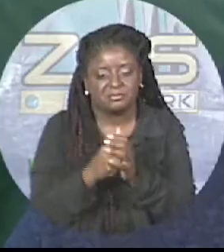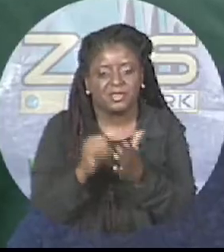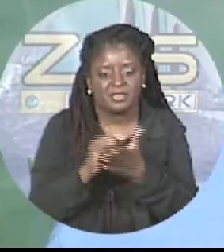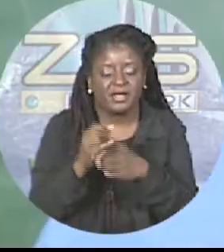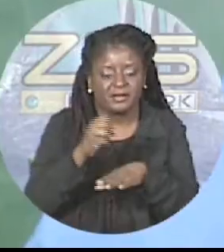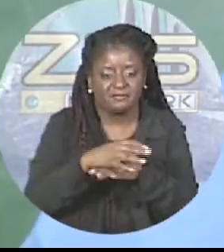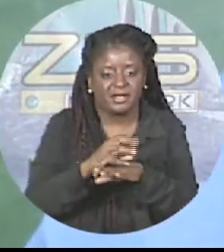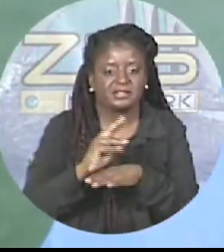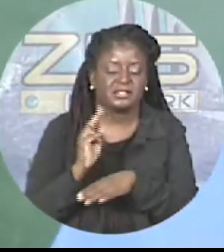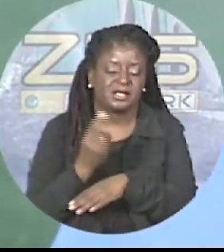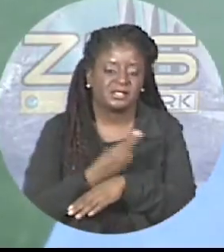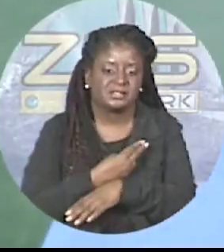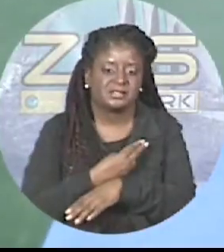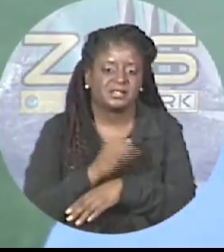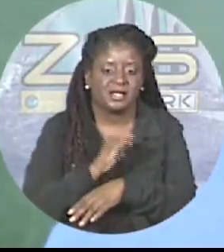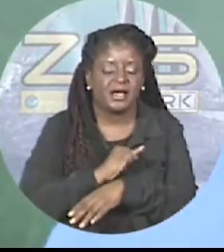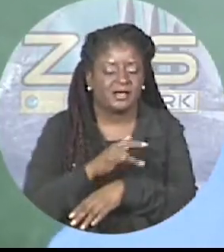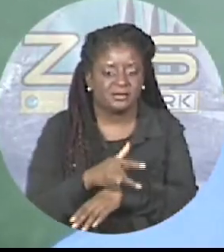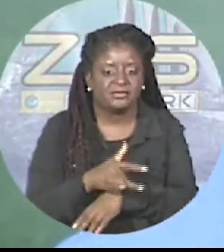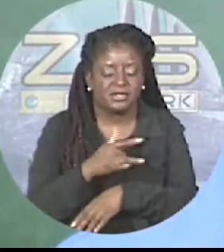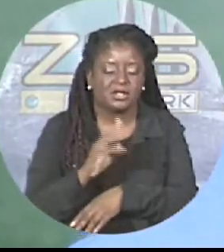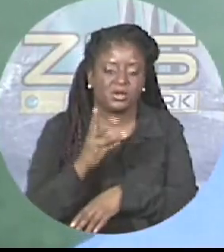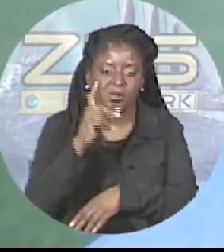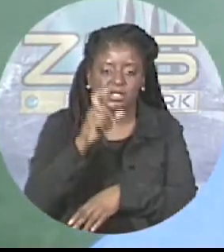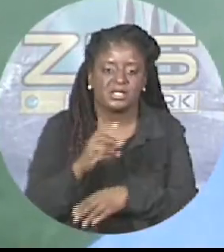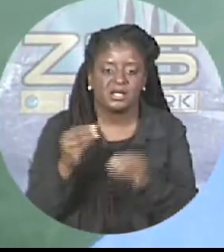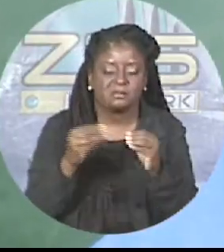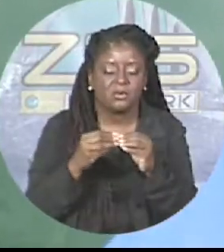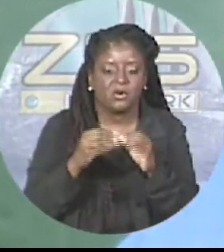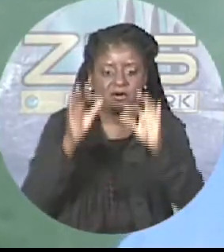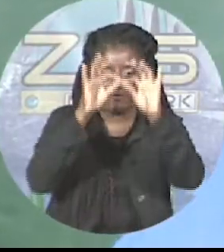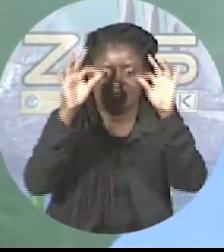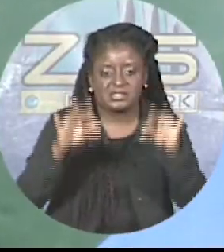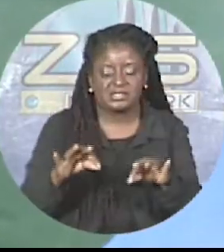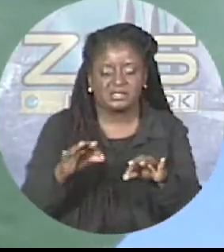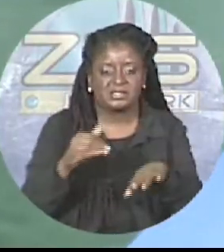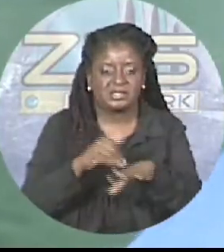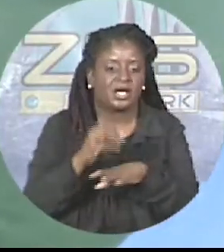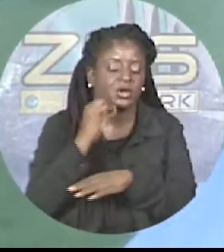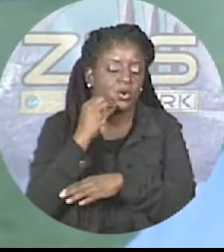bit. I feel as though like we need more facilities at home.